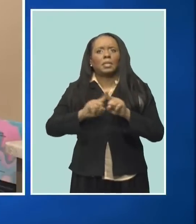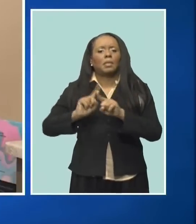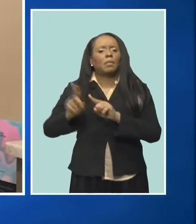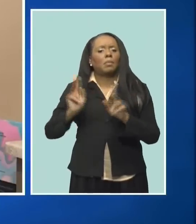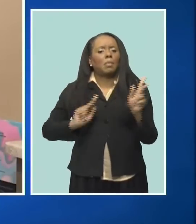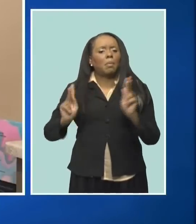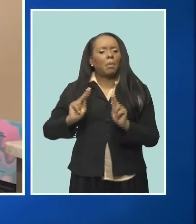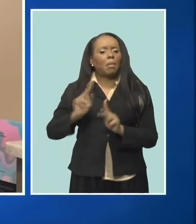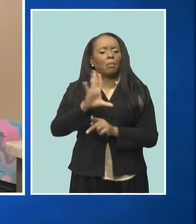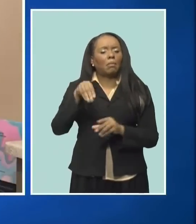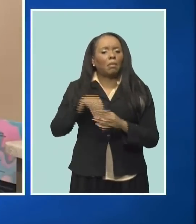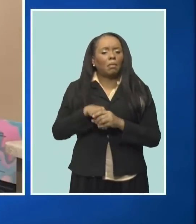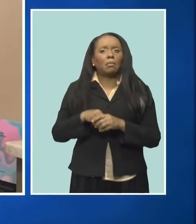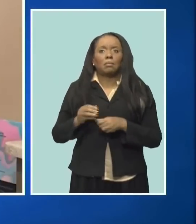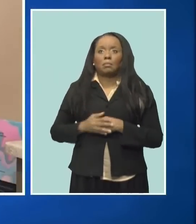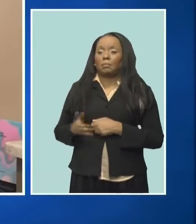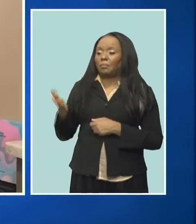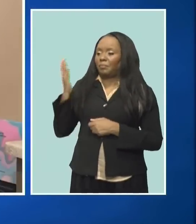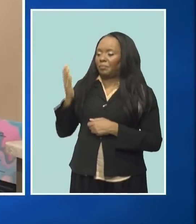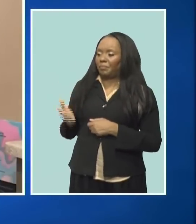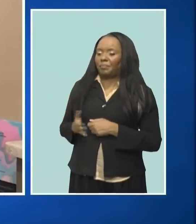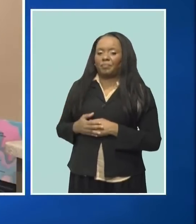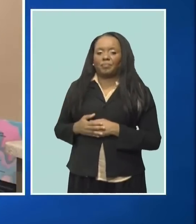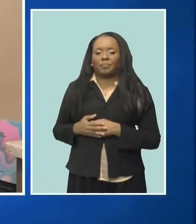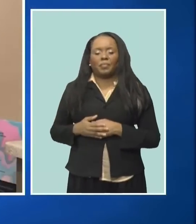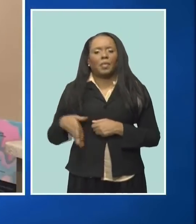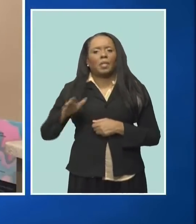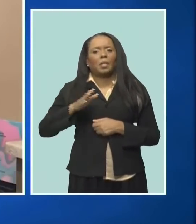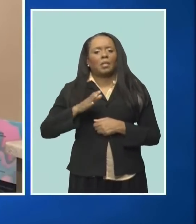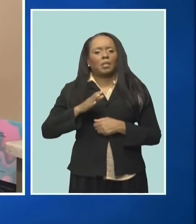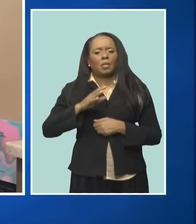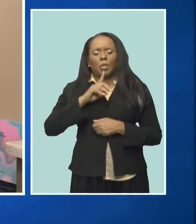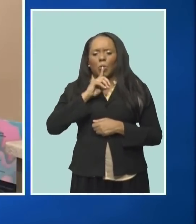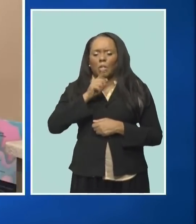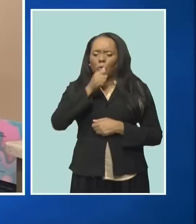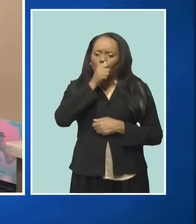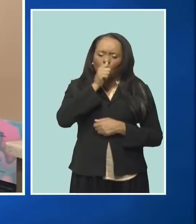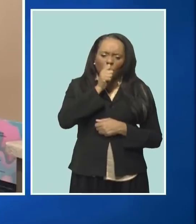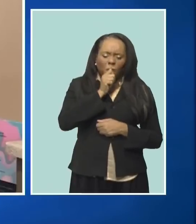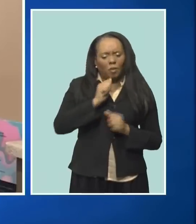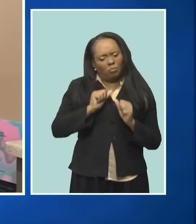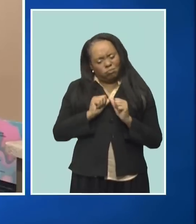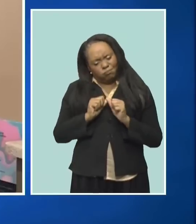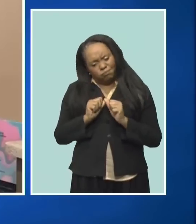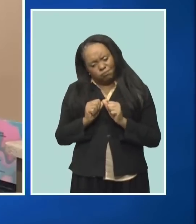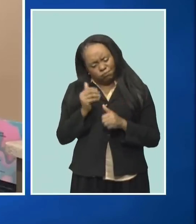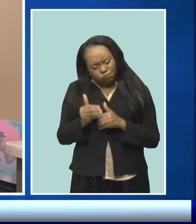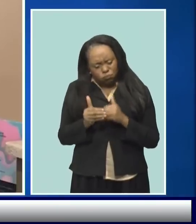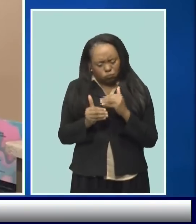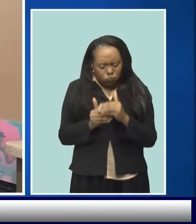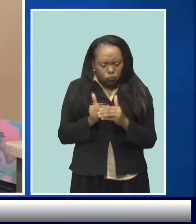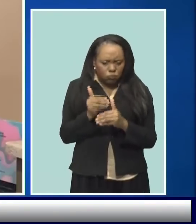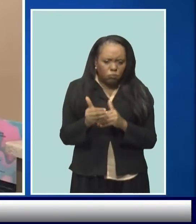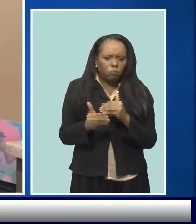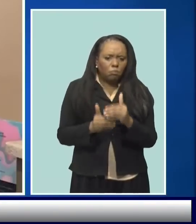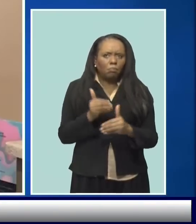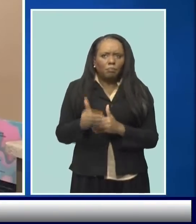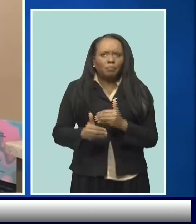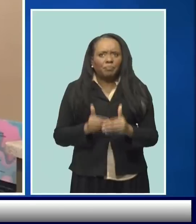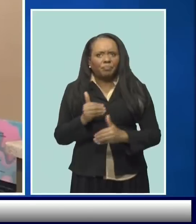through the willingness and the determination of so many of